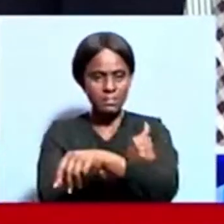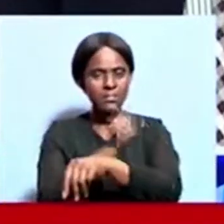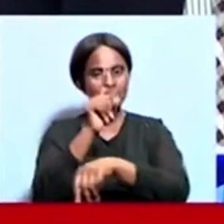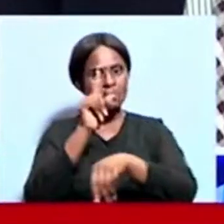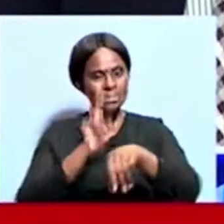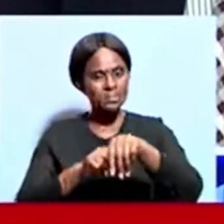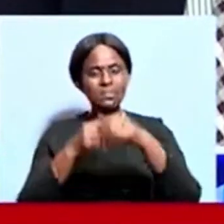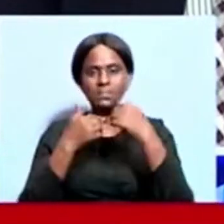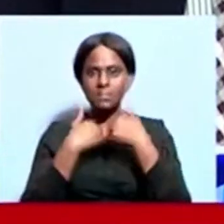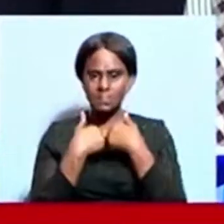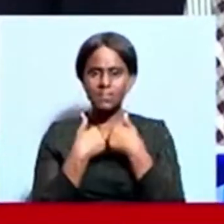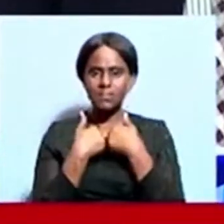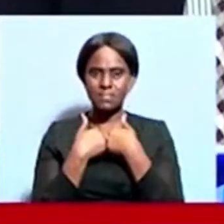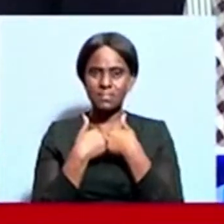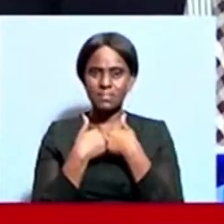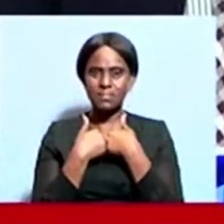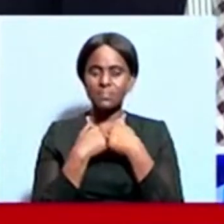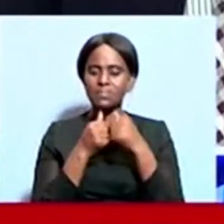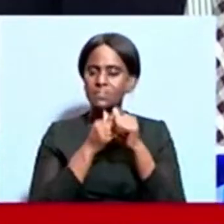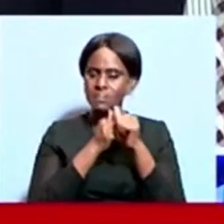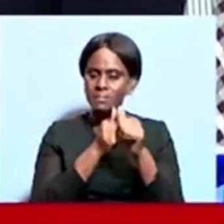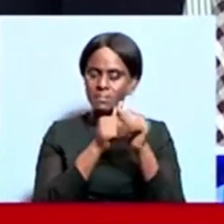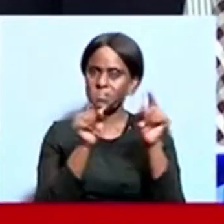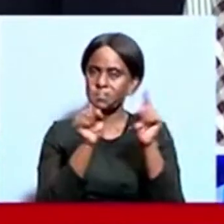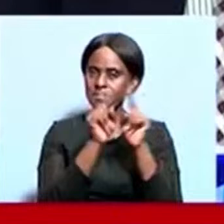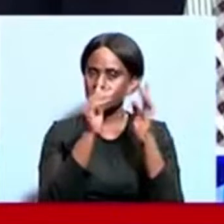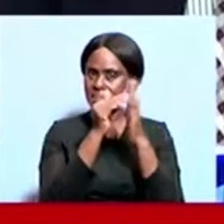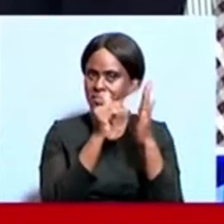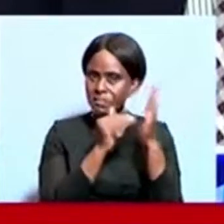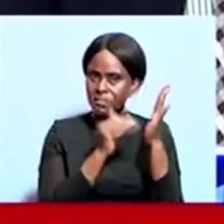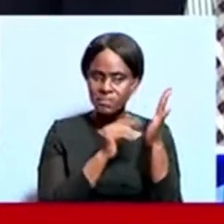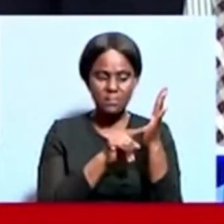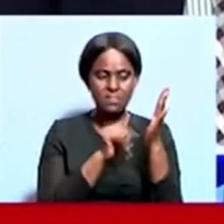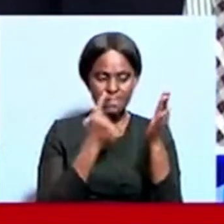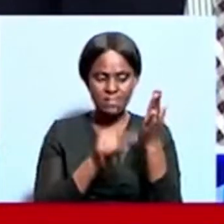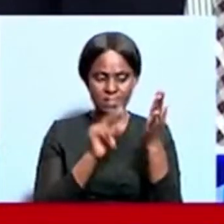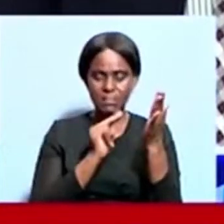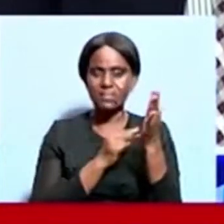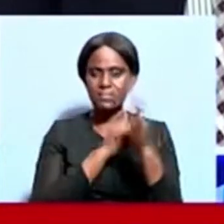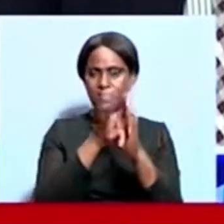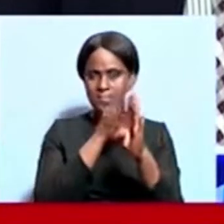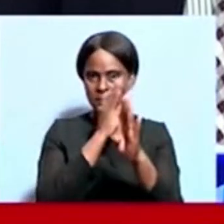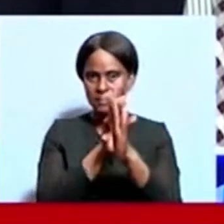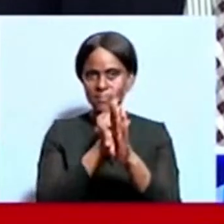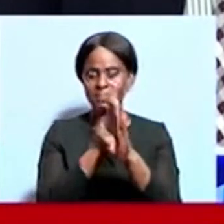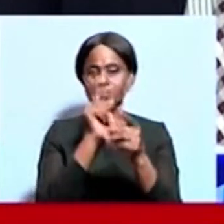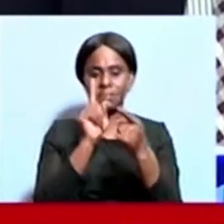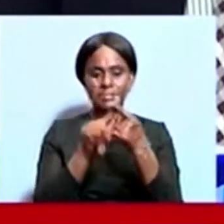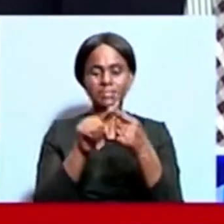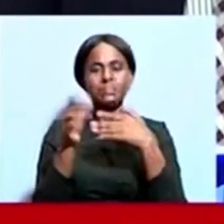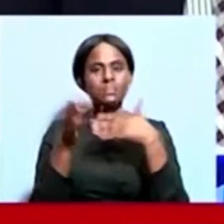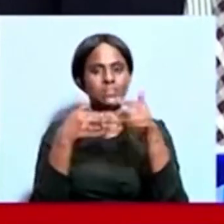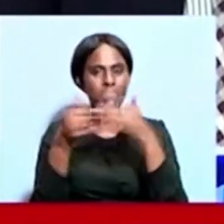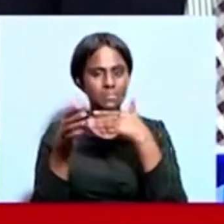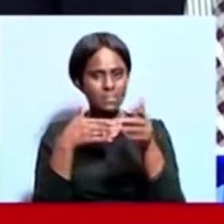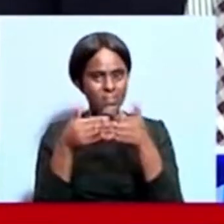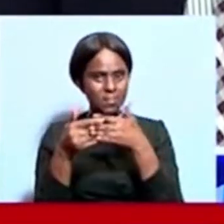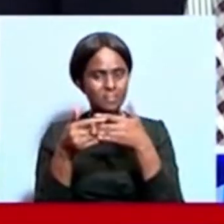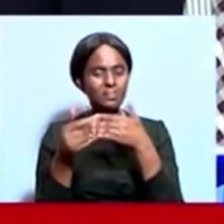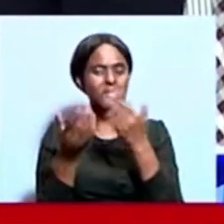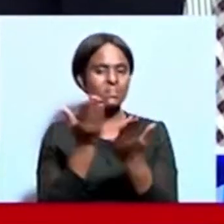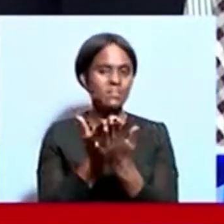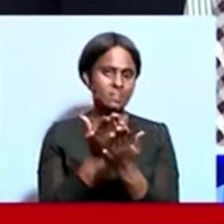have had to follow the same guidelines that we've referred to in terms of simplified